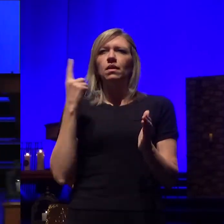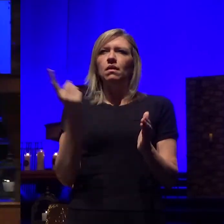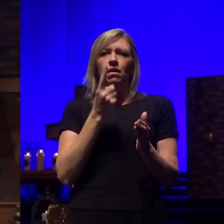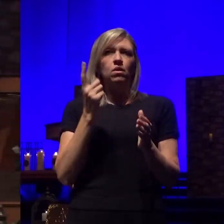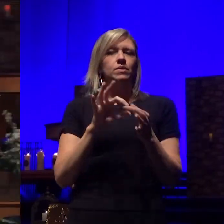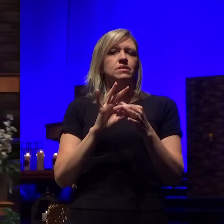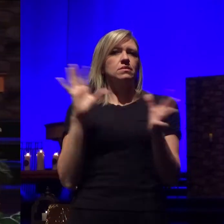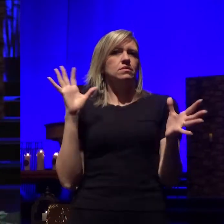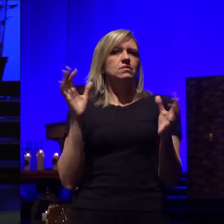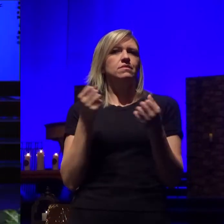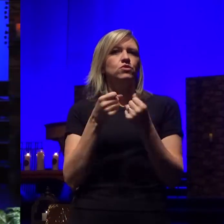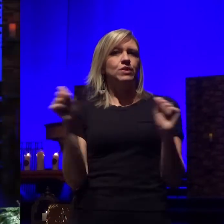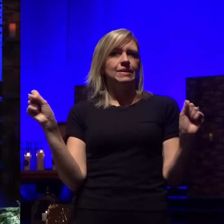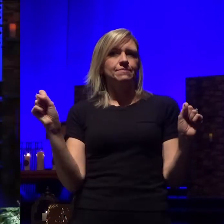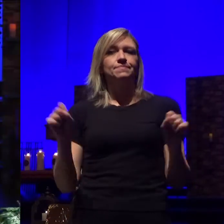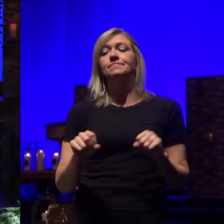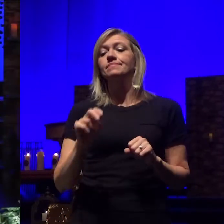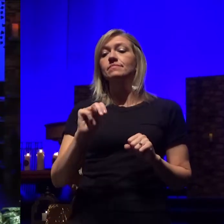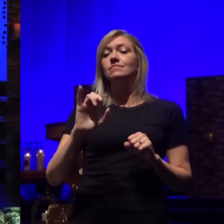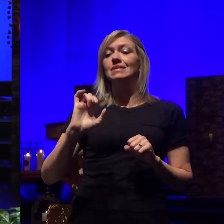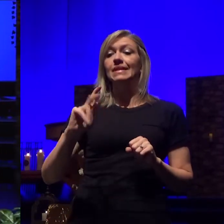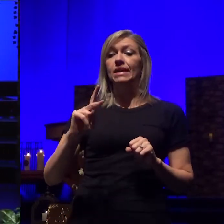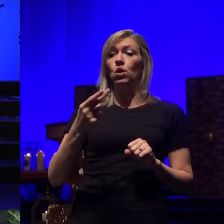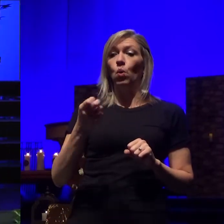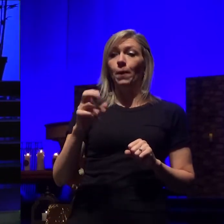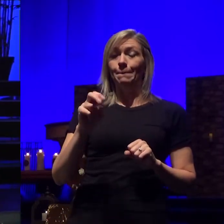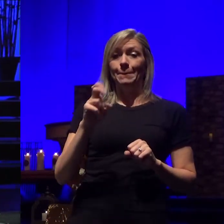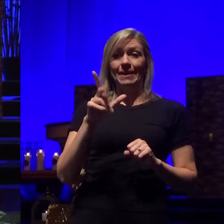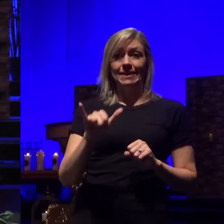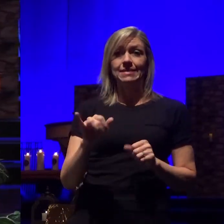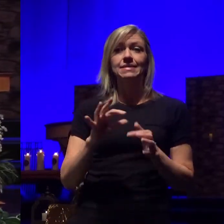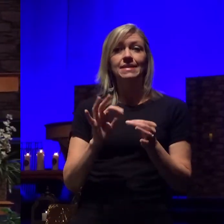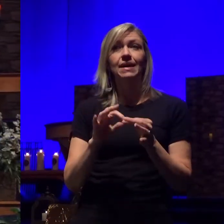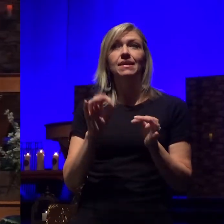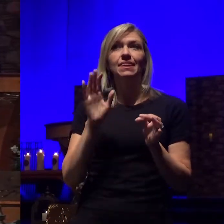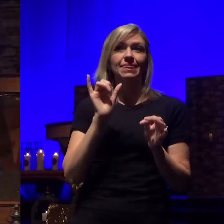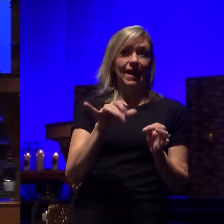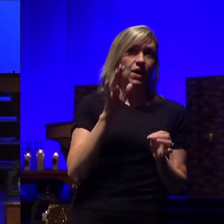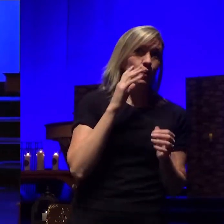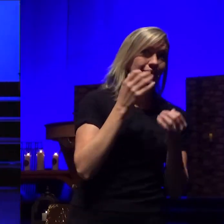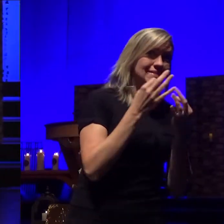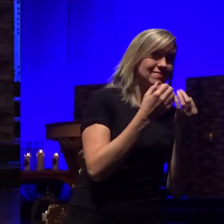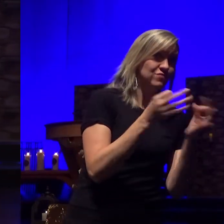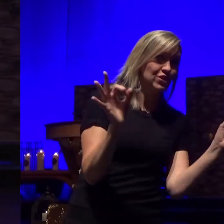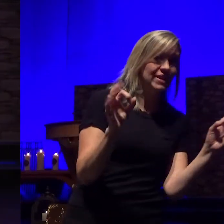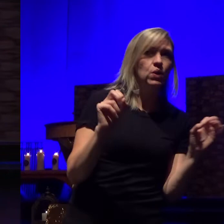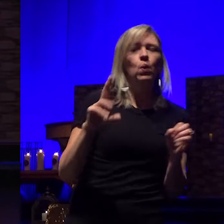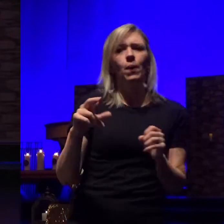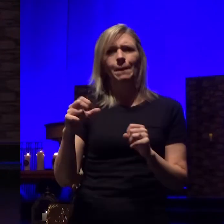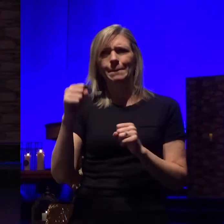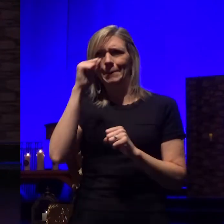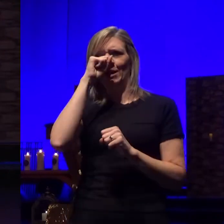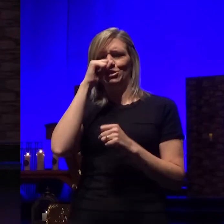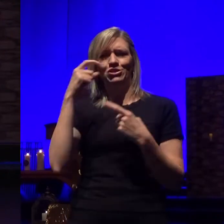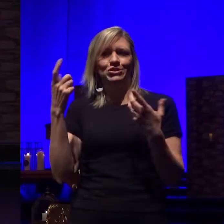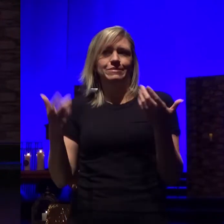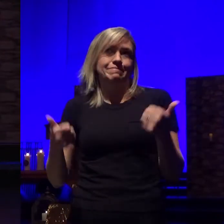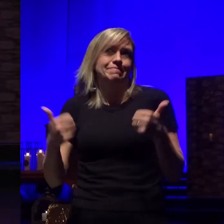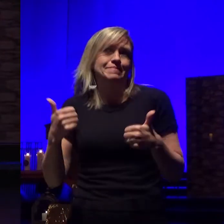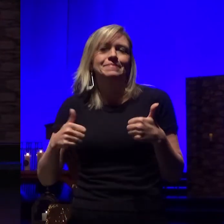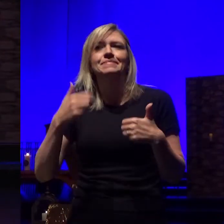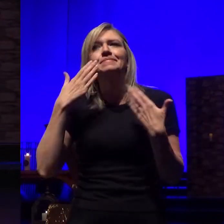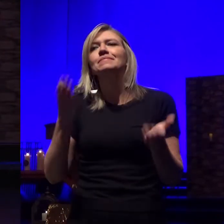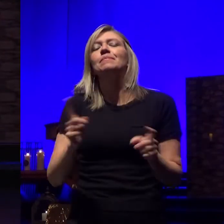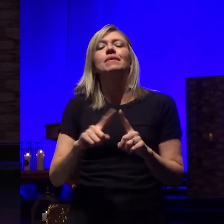free. Nick Hornby said that or it'll get you a punch in the nose, but spiritually, the truth will always set you